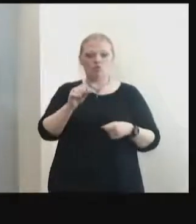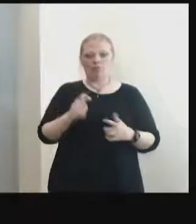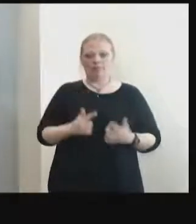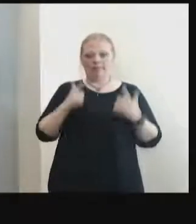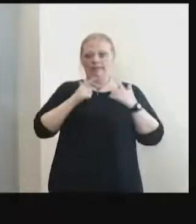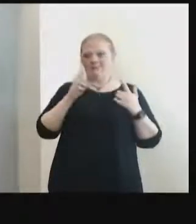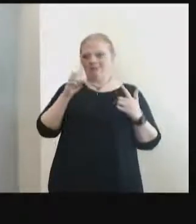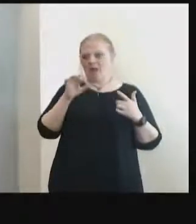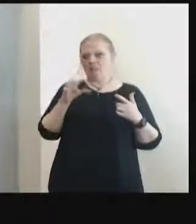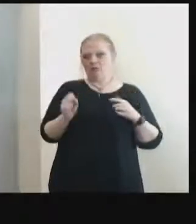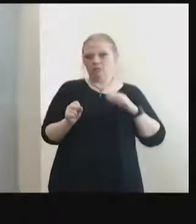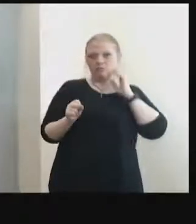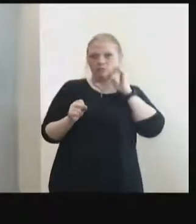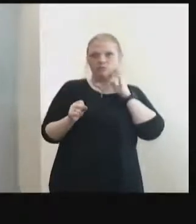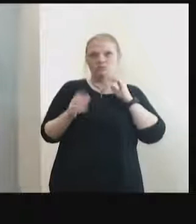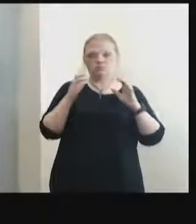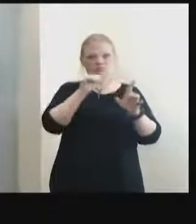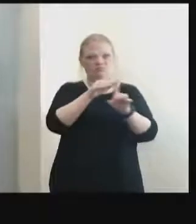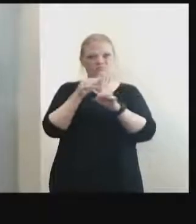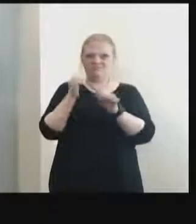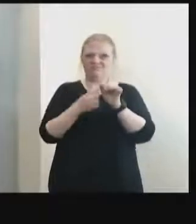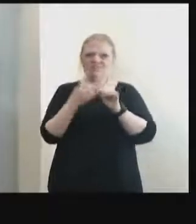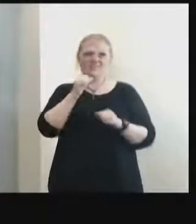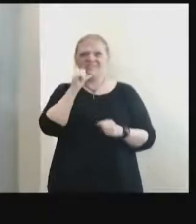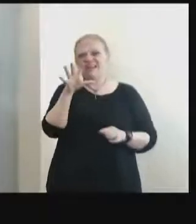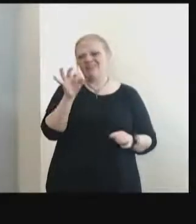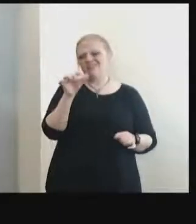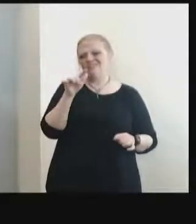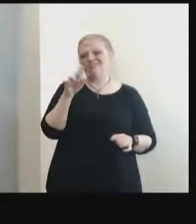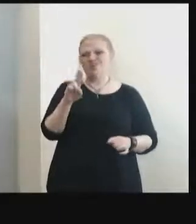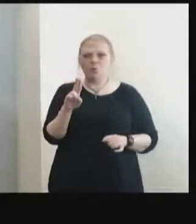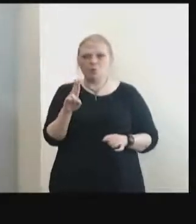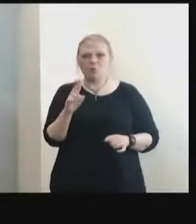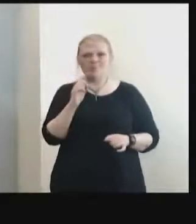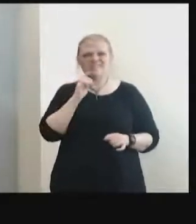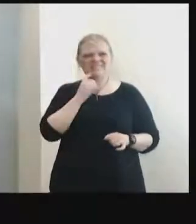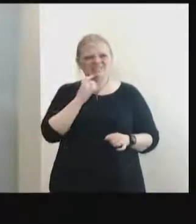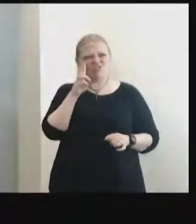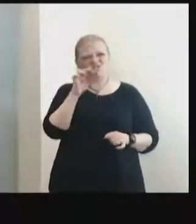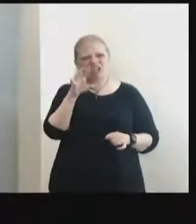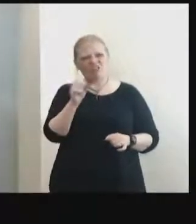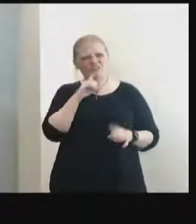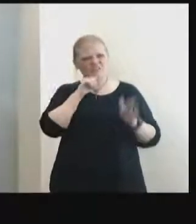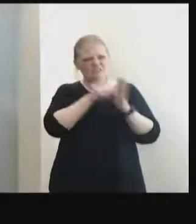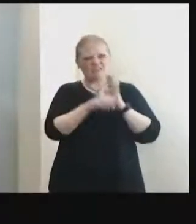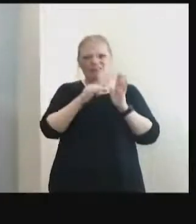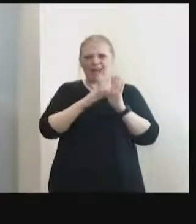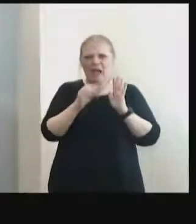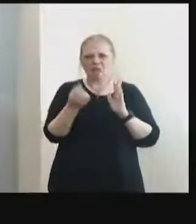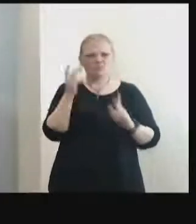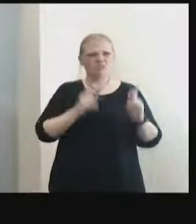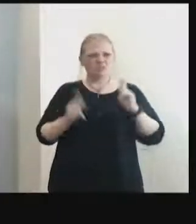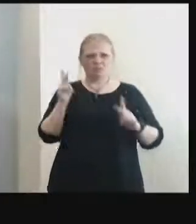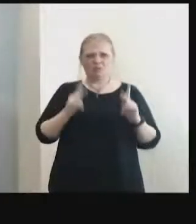in their system. So we want to remind everybody, this is not the flu. This is a serious virus that has killed thousands of